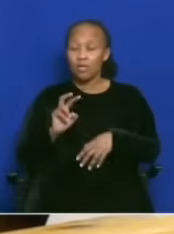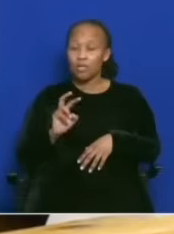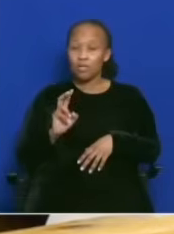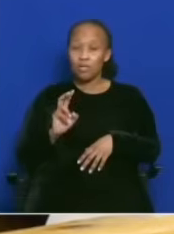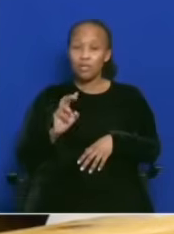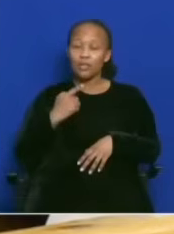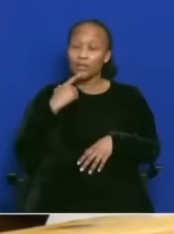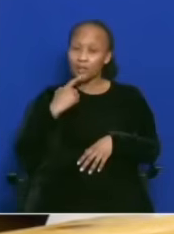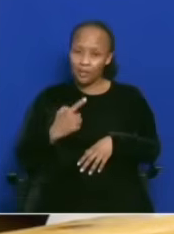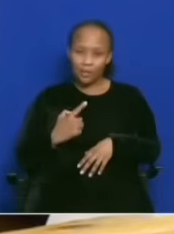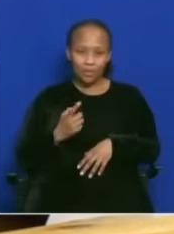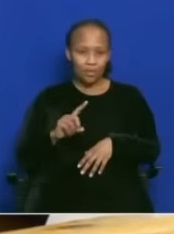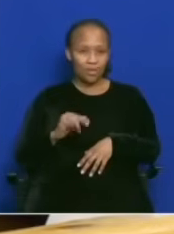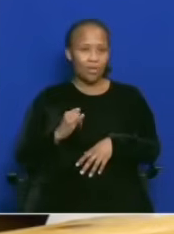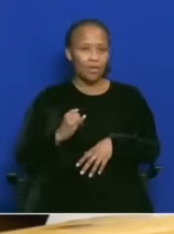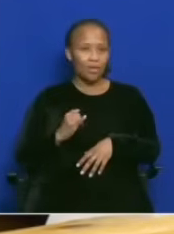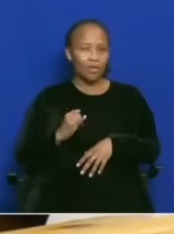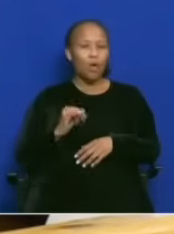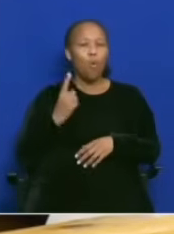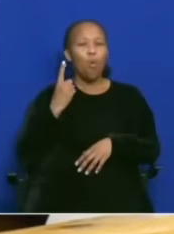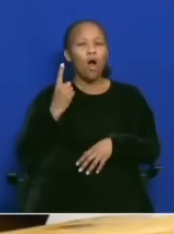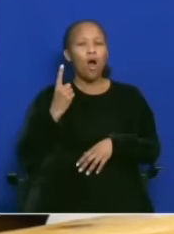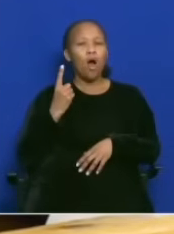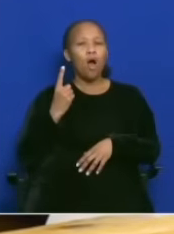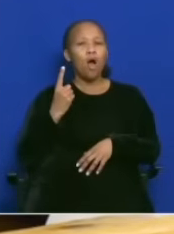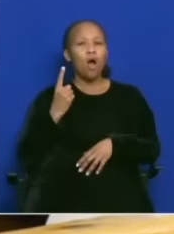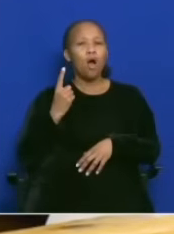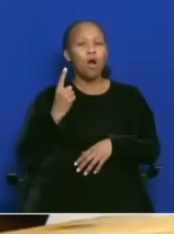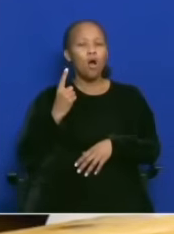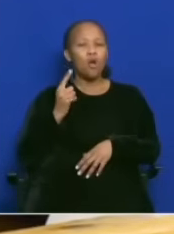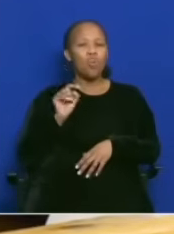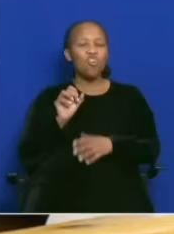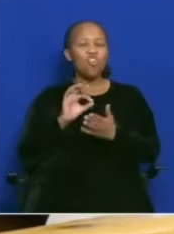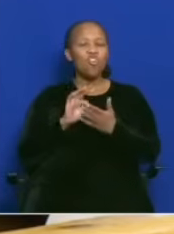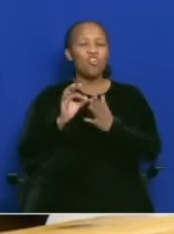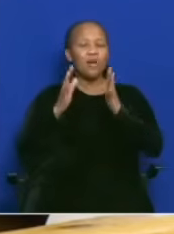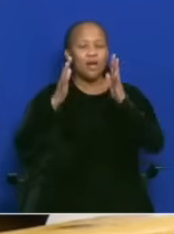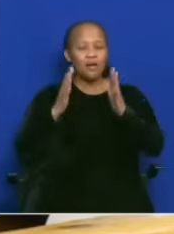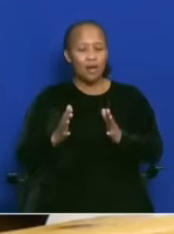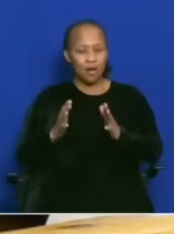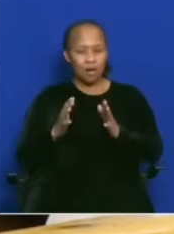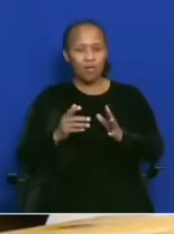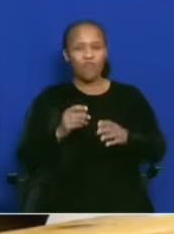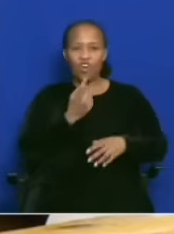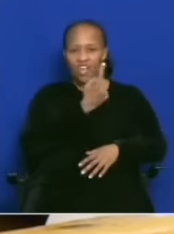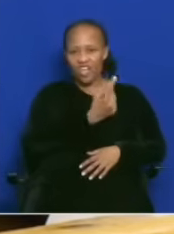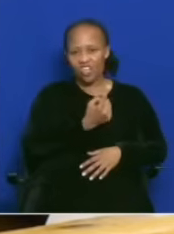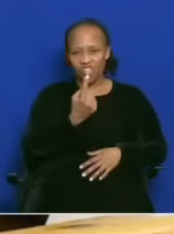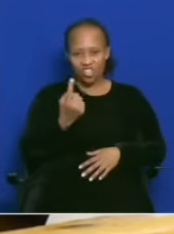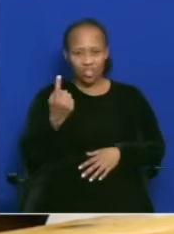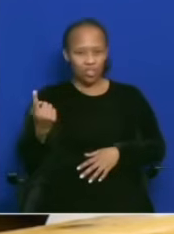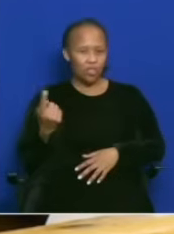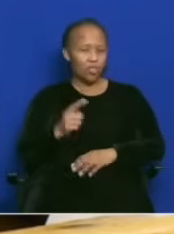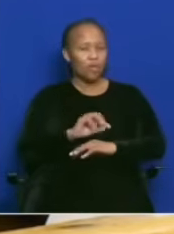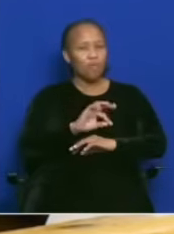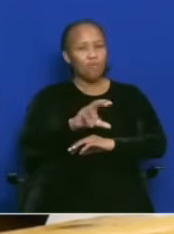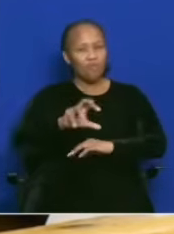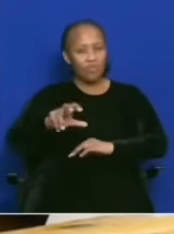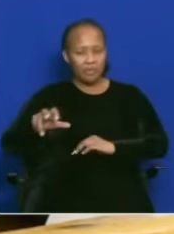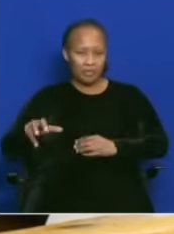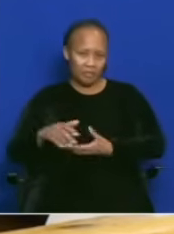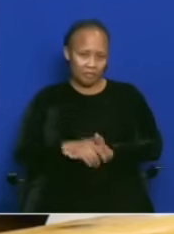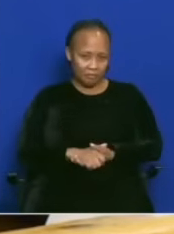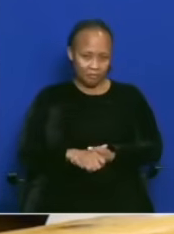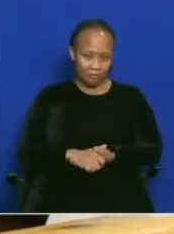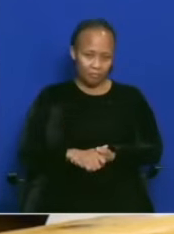more than one contractor per province. So here, what Mr. Valley